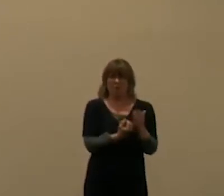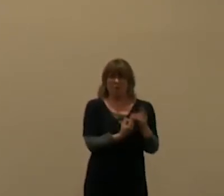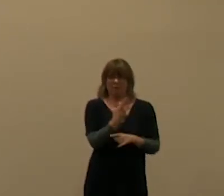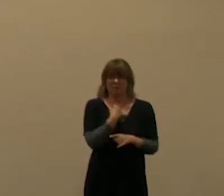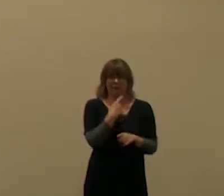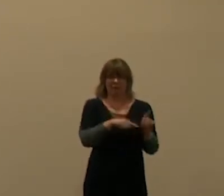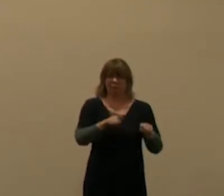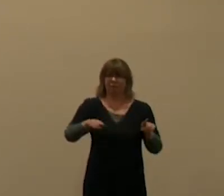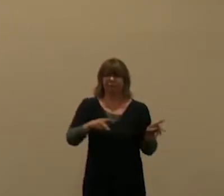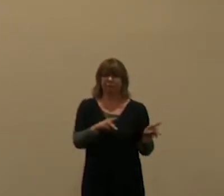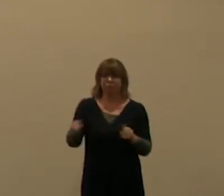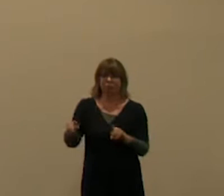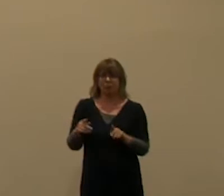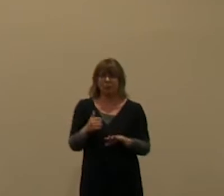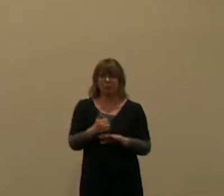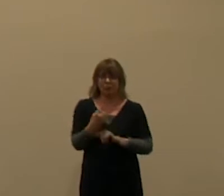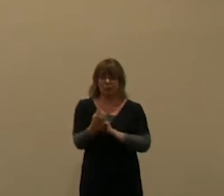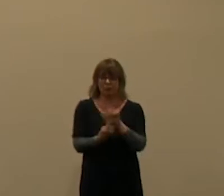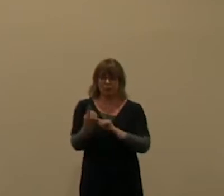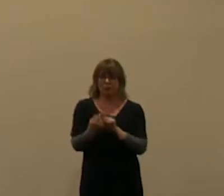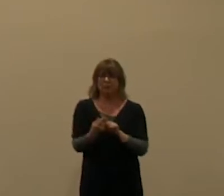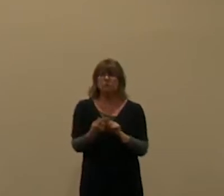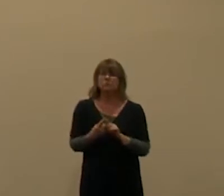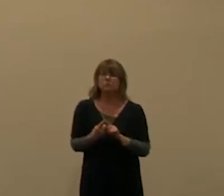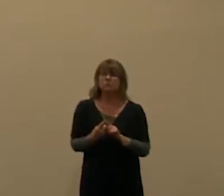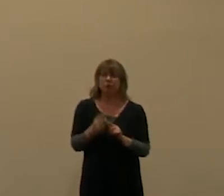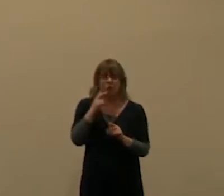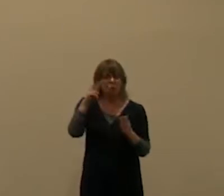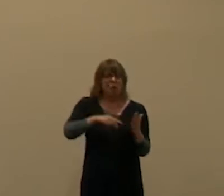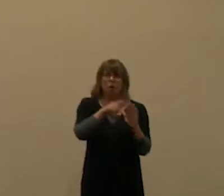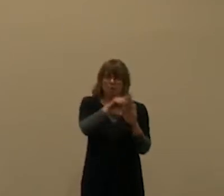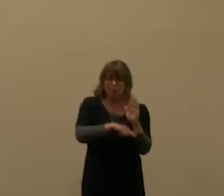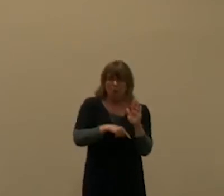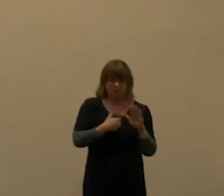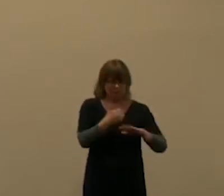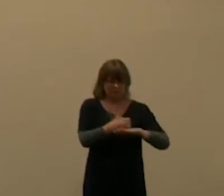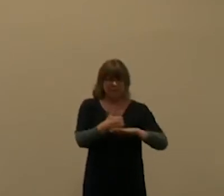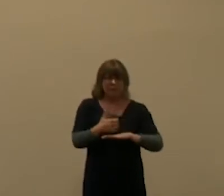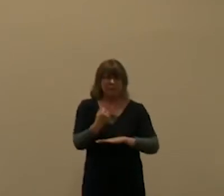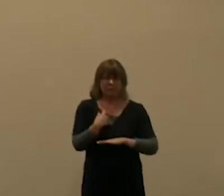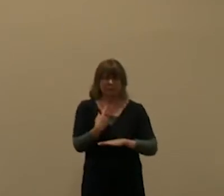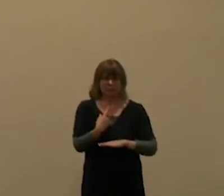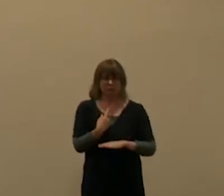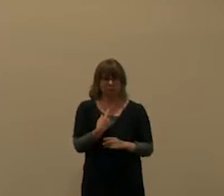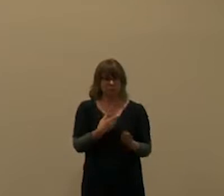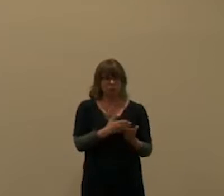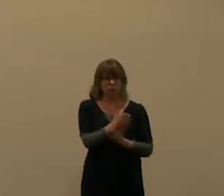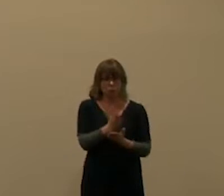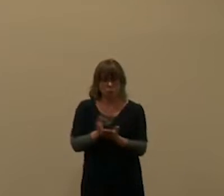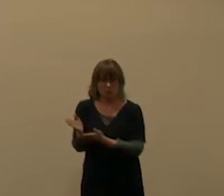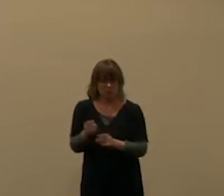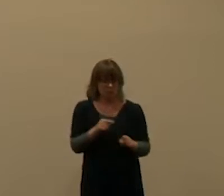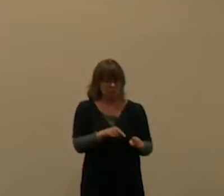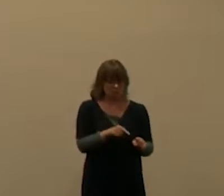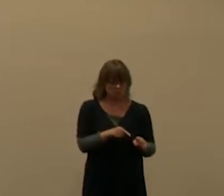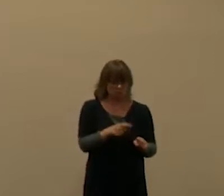And if we take a look at the policies and the settings that we can set around that, so we've got two ways of doing that. So on the one